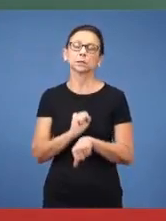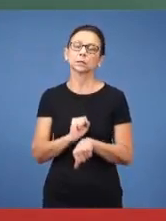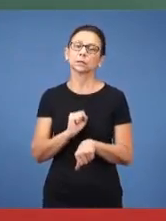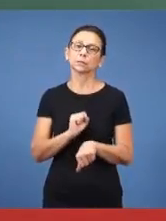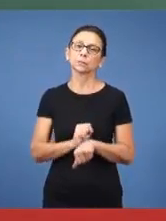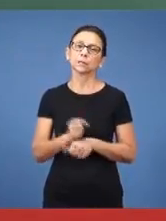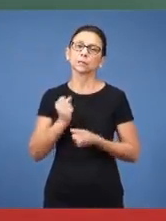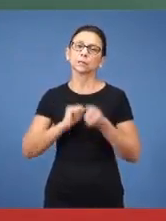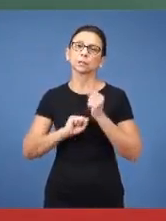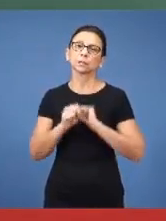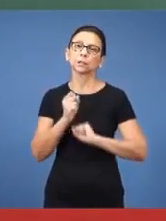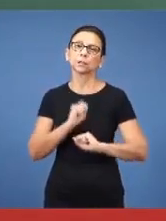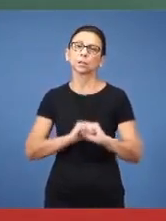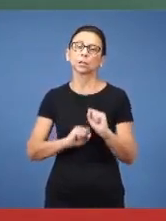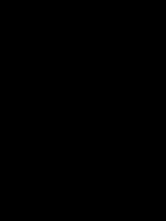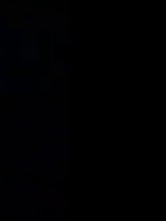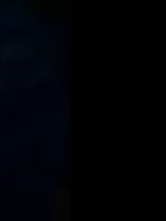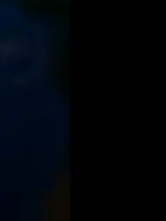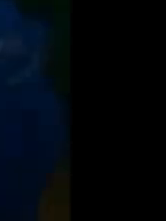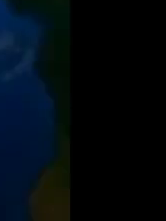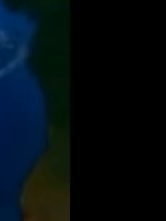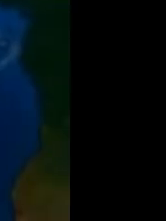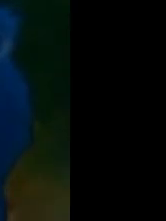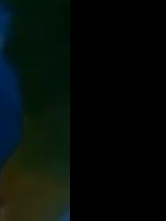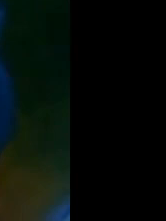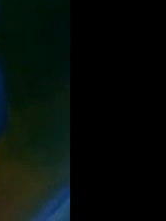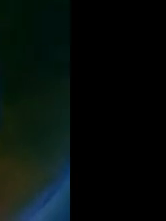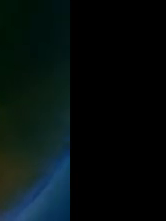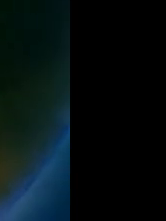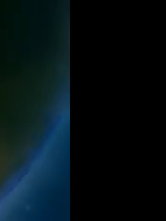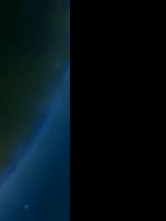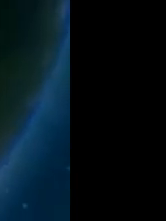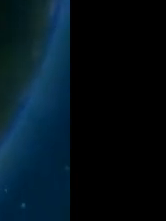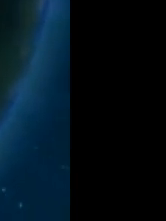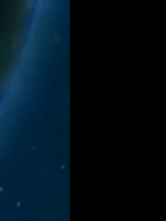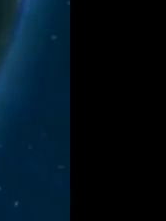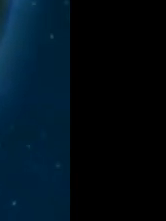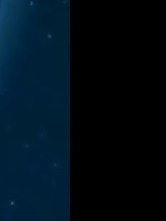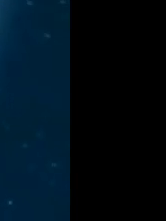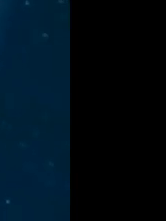the day, the glorious day of the coming of the Lord Jesus.